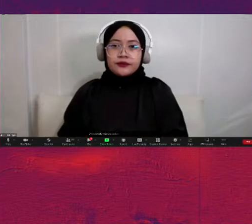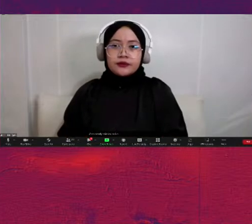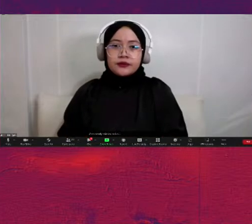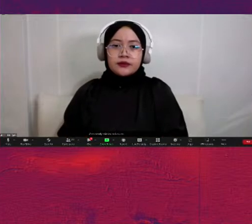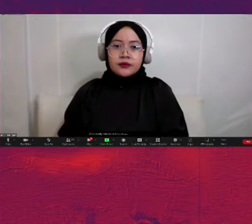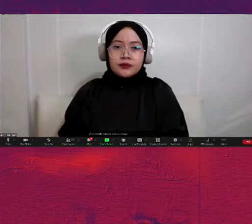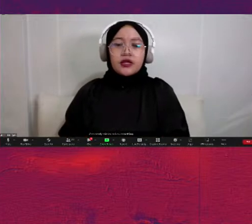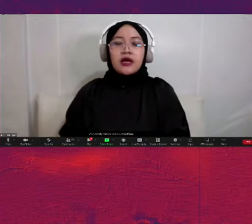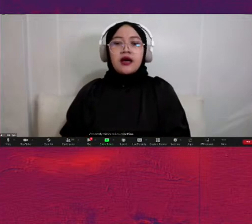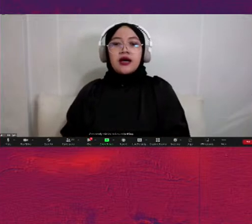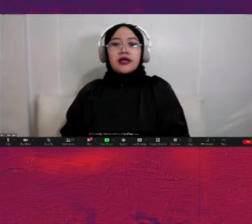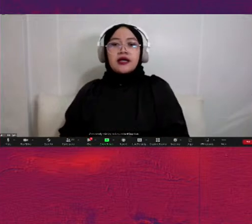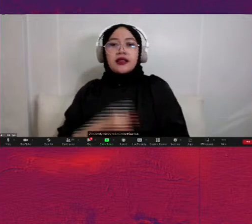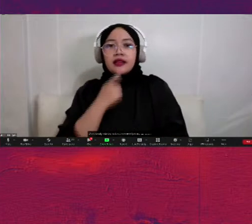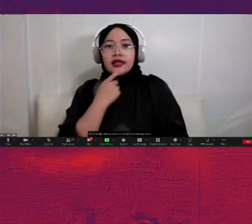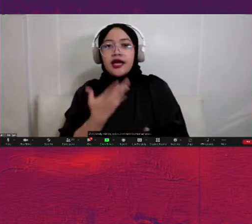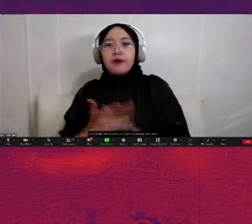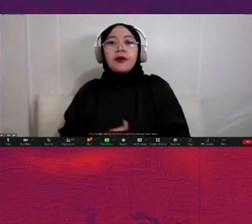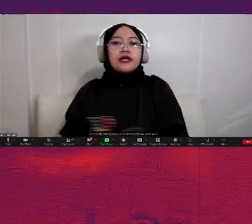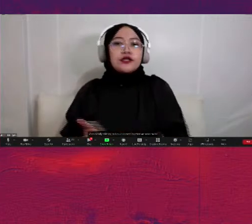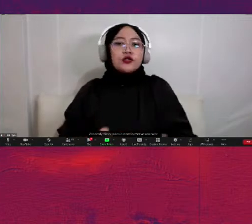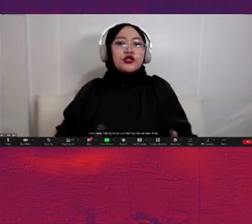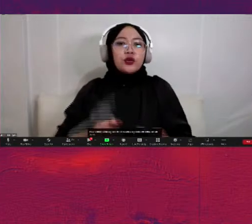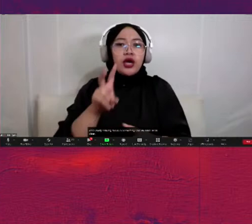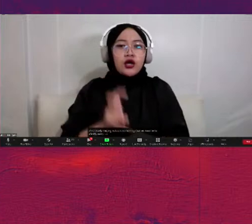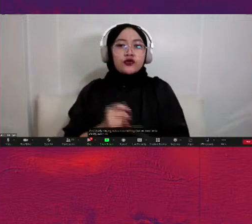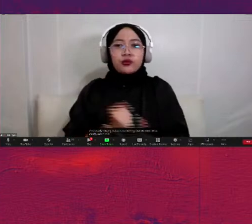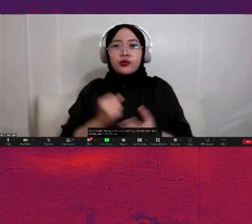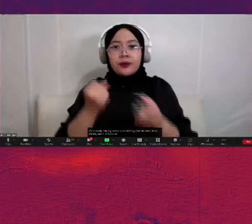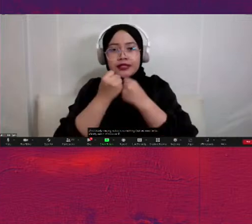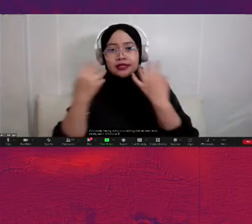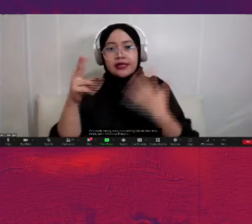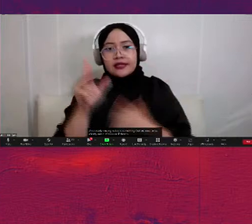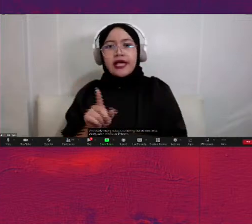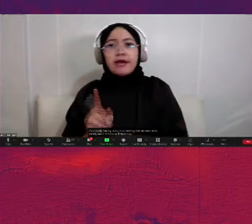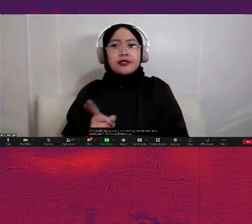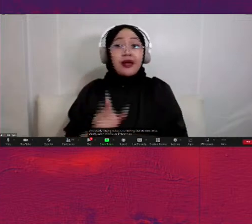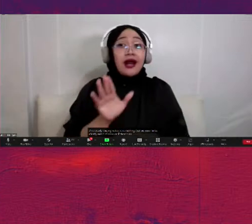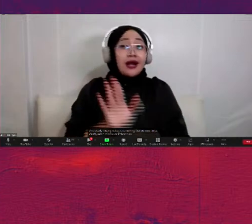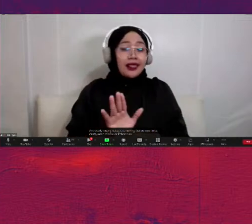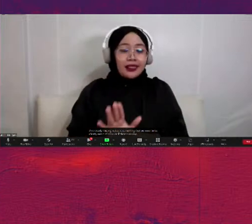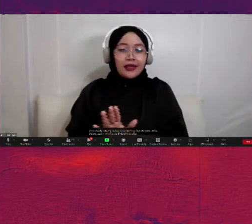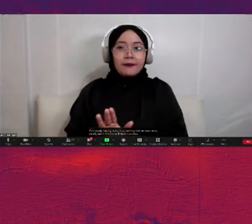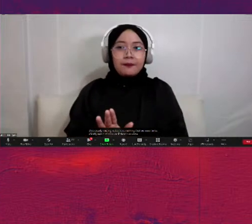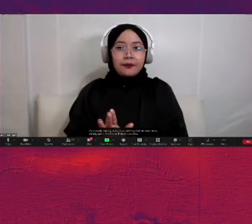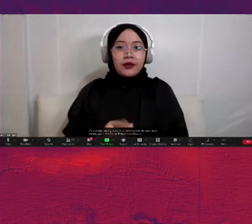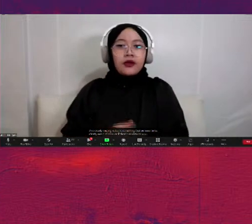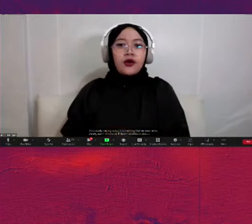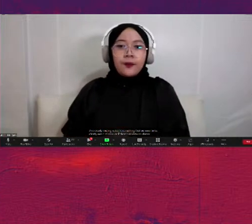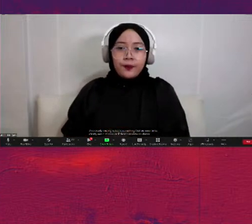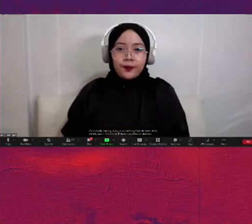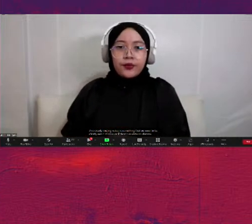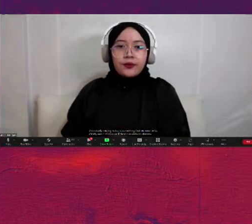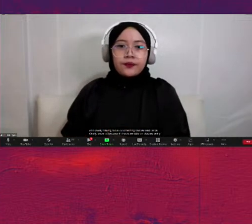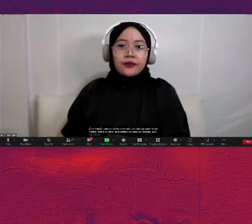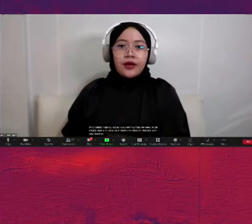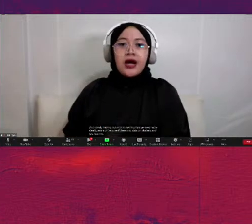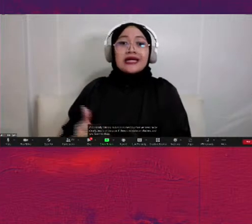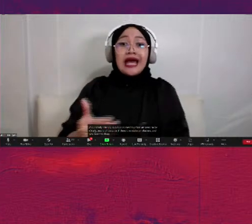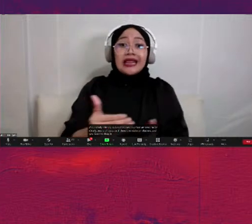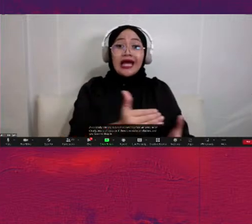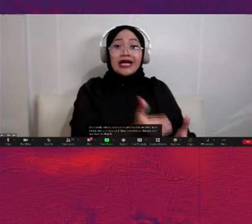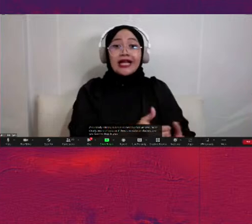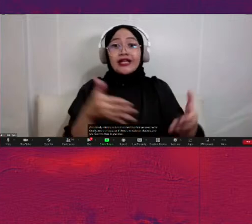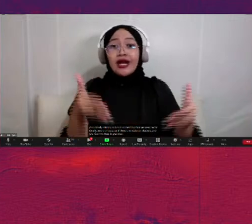values is something that we need to be clearly aware of, because if there's no data on clusters and you have to drop